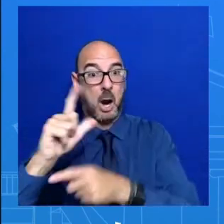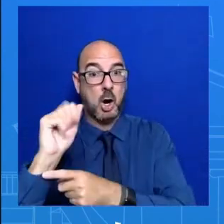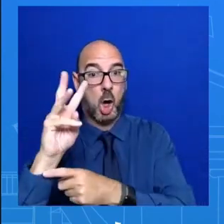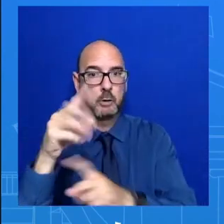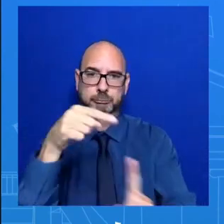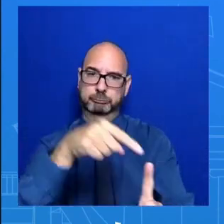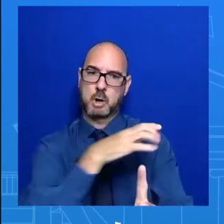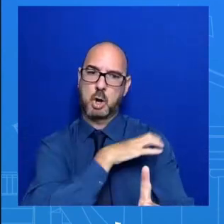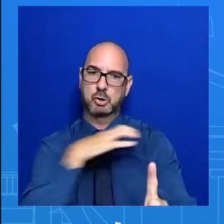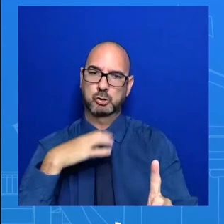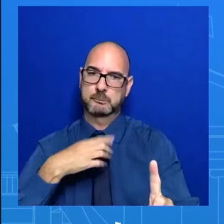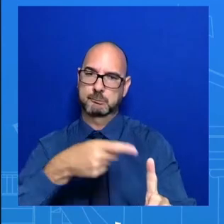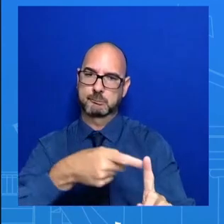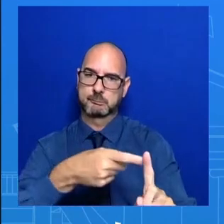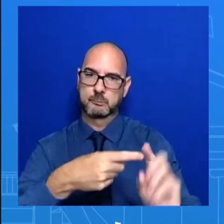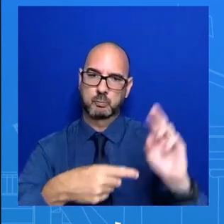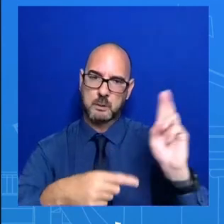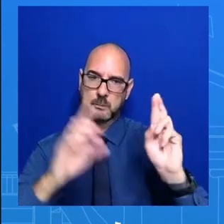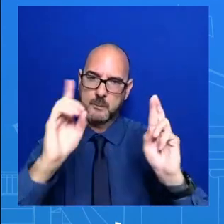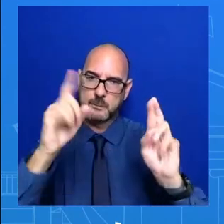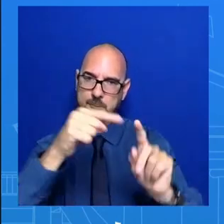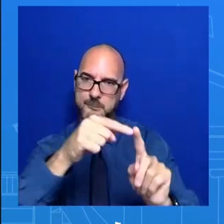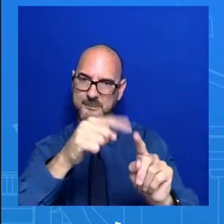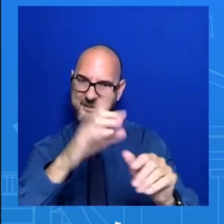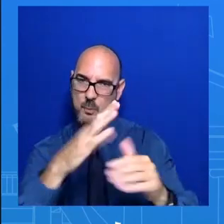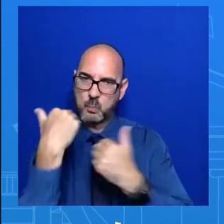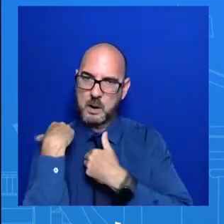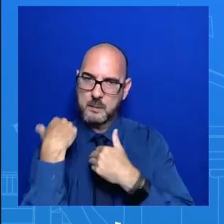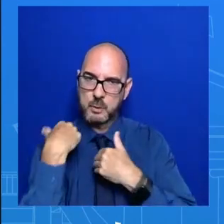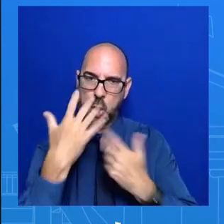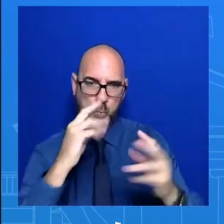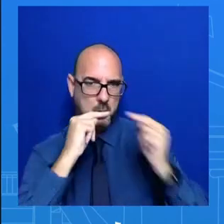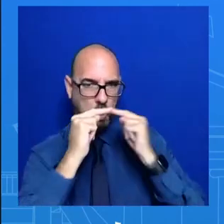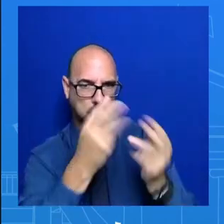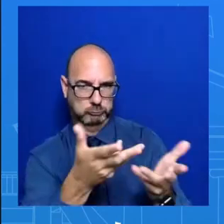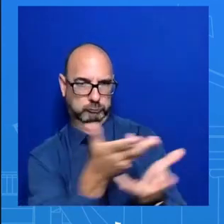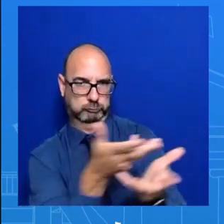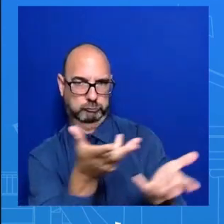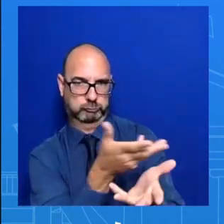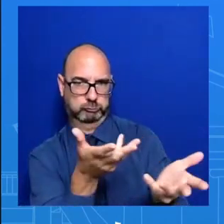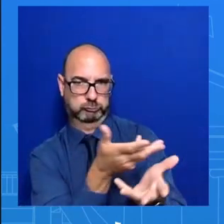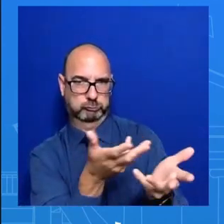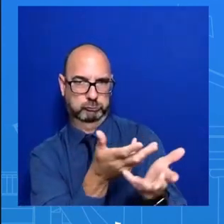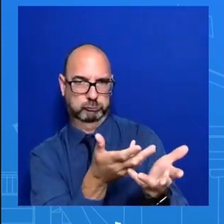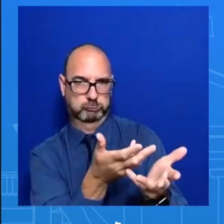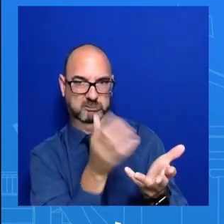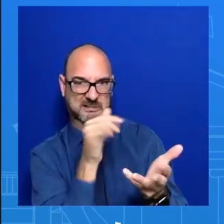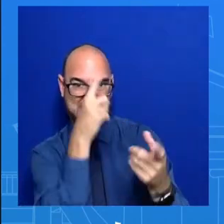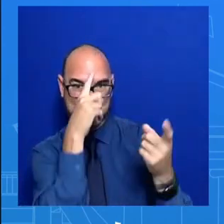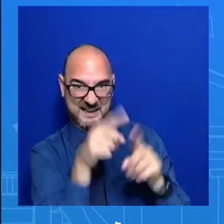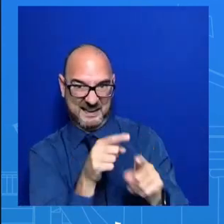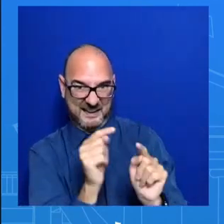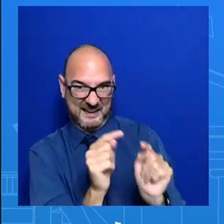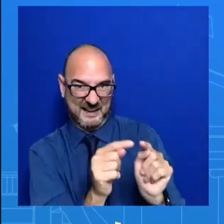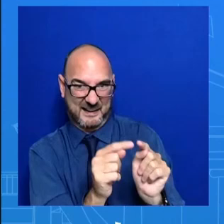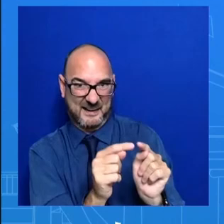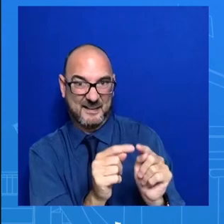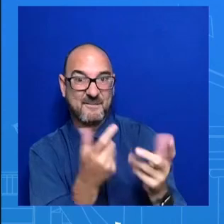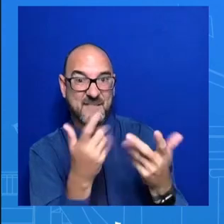was It was negotiated. There was an agreement in the Senate. Republicans and Democrats came together. You just said